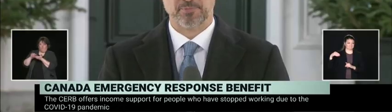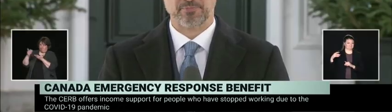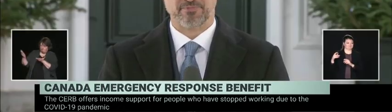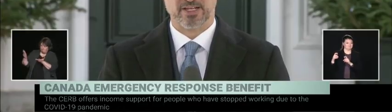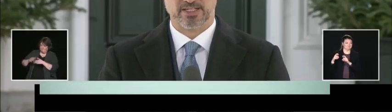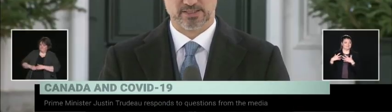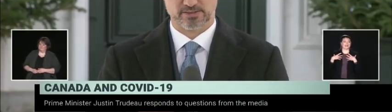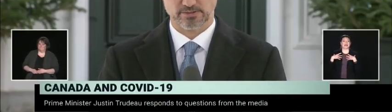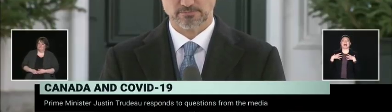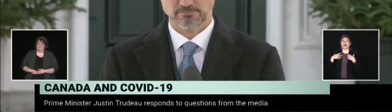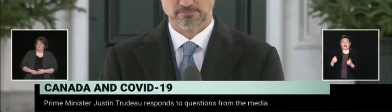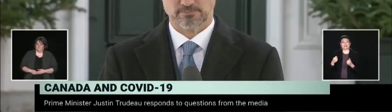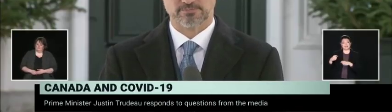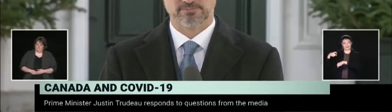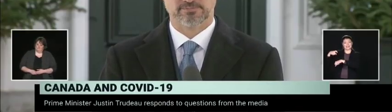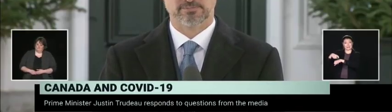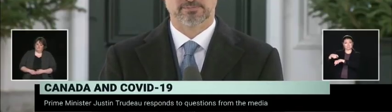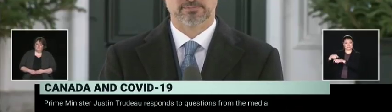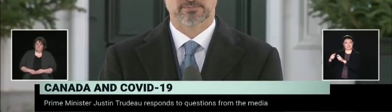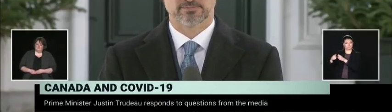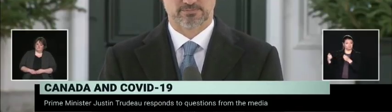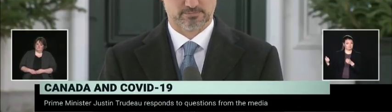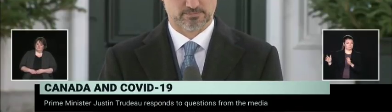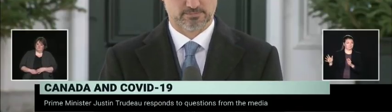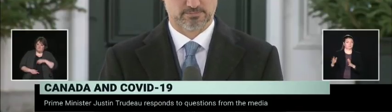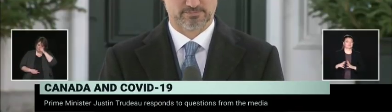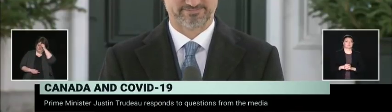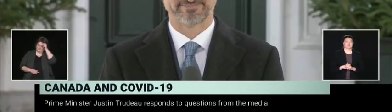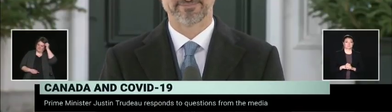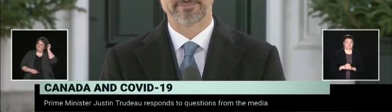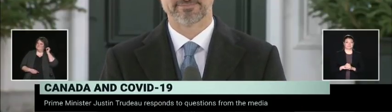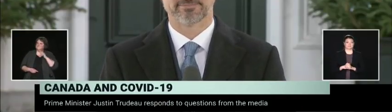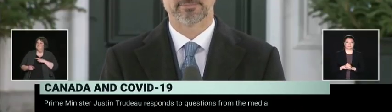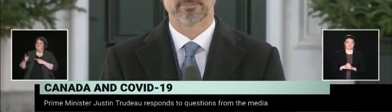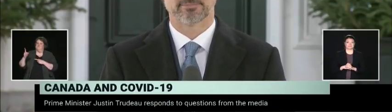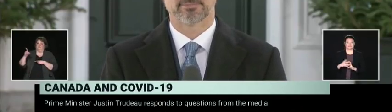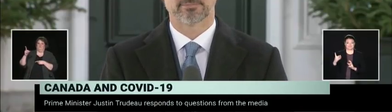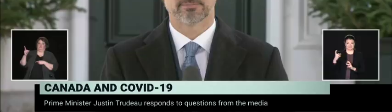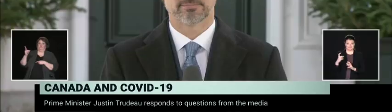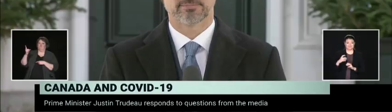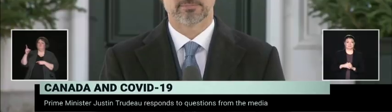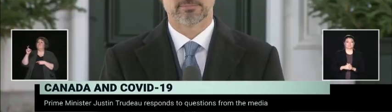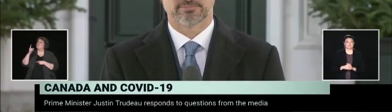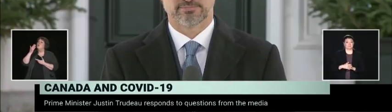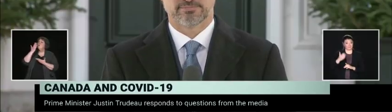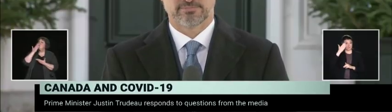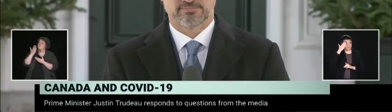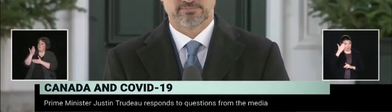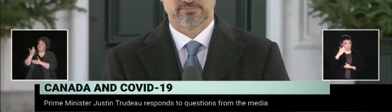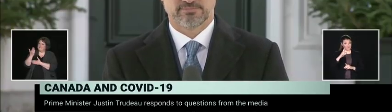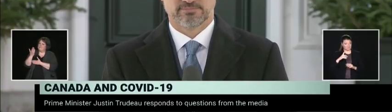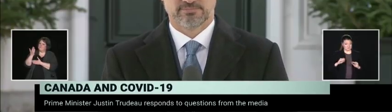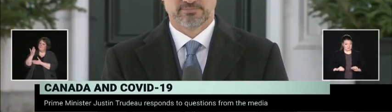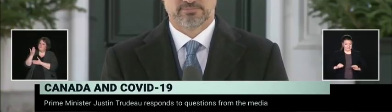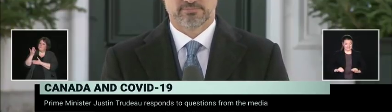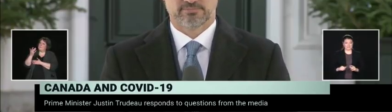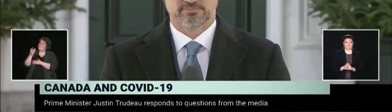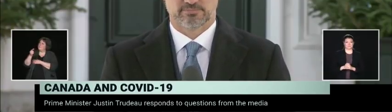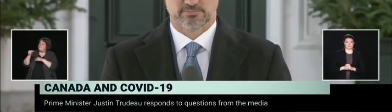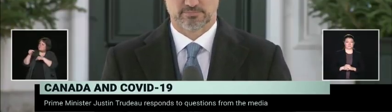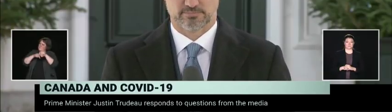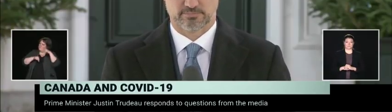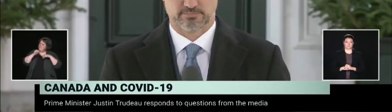open. Votre ligne est ouverte. Good morning, Prime Minister. I want to go back quickly to ask